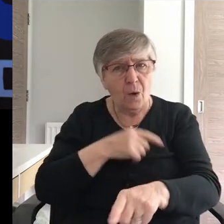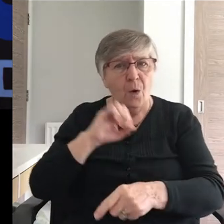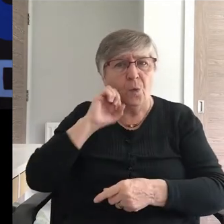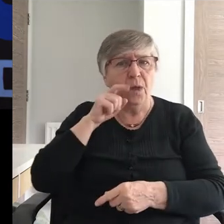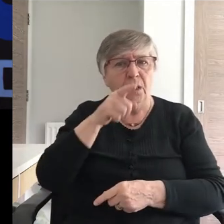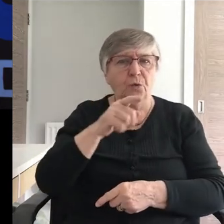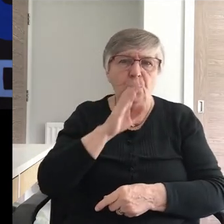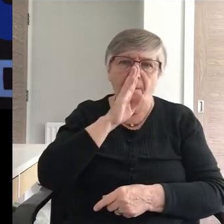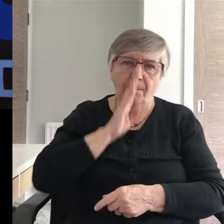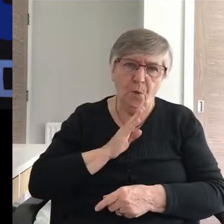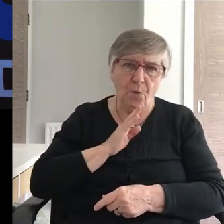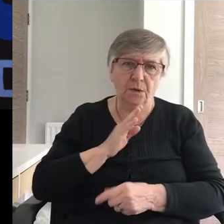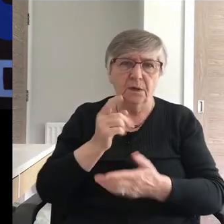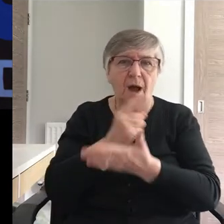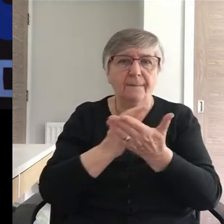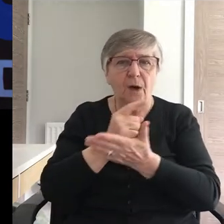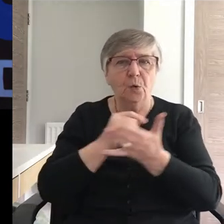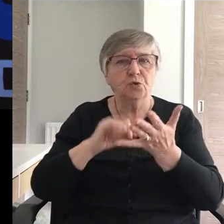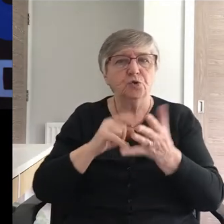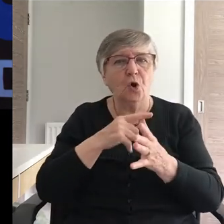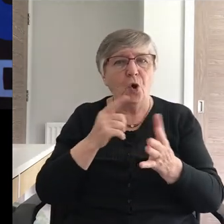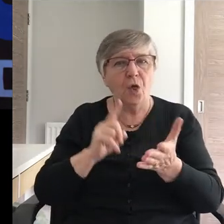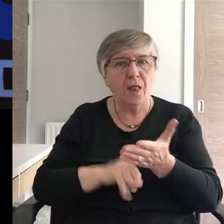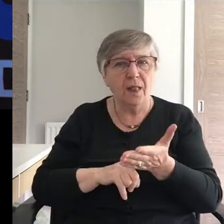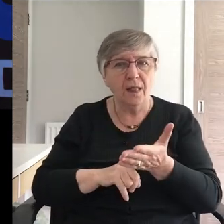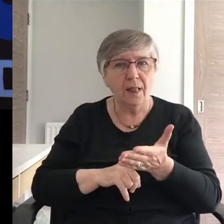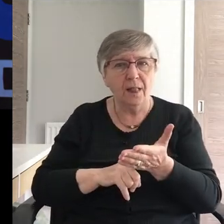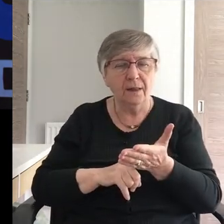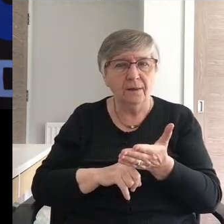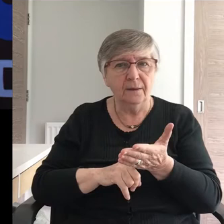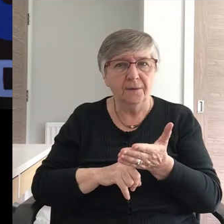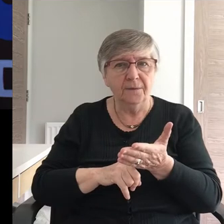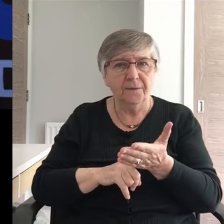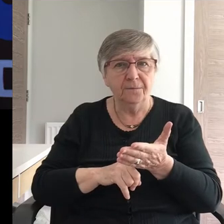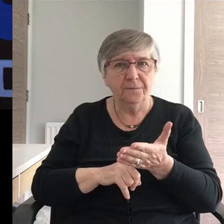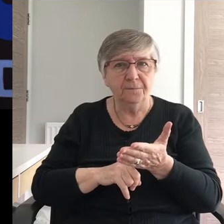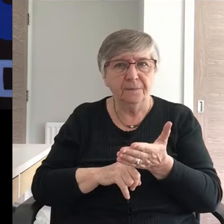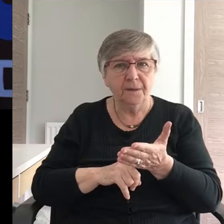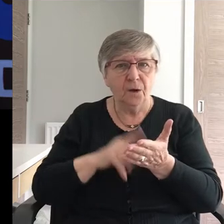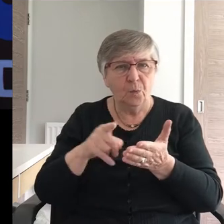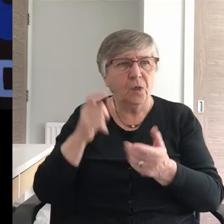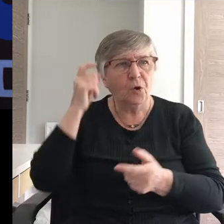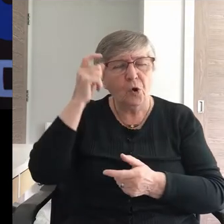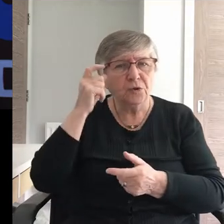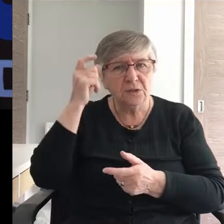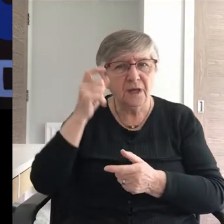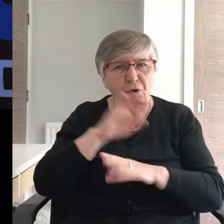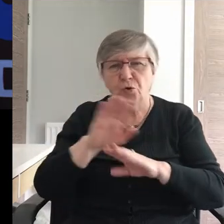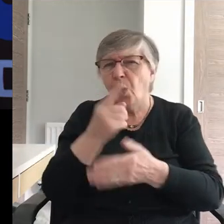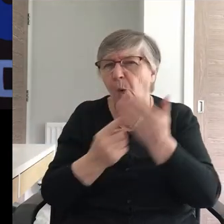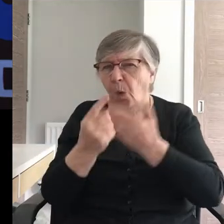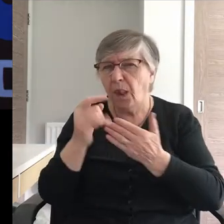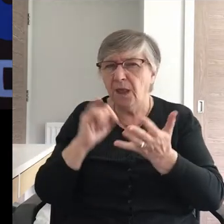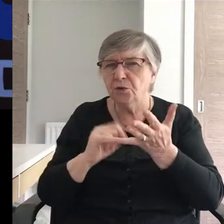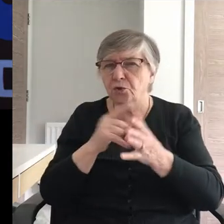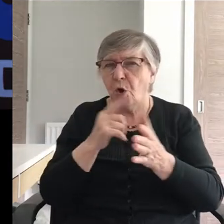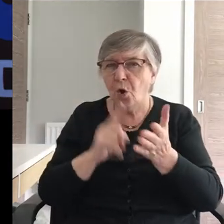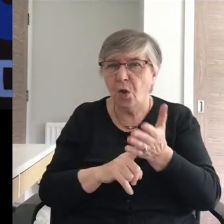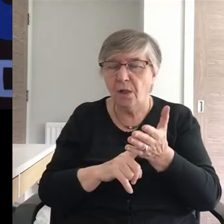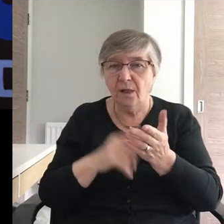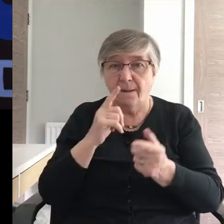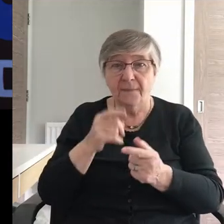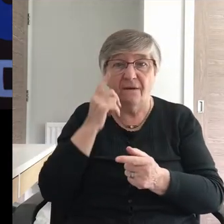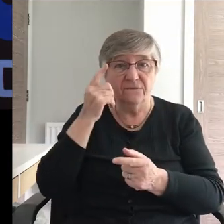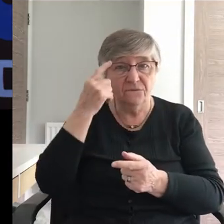will you mourn for Saul?" The overarching concern here wasn't for Saul himself, but for the